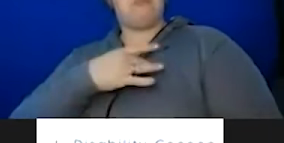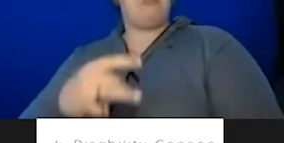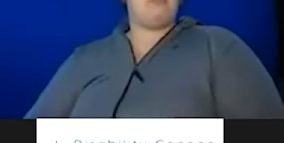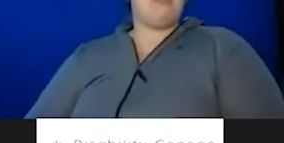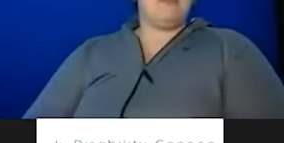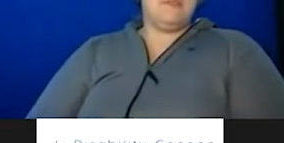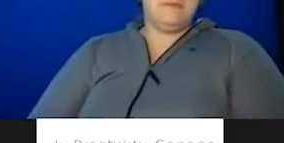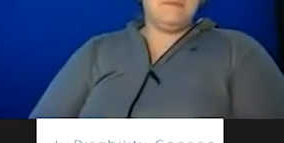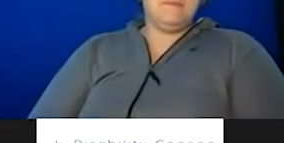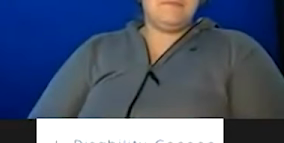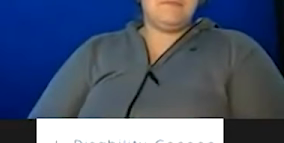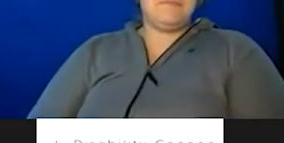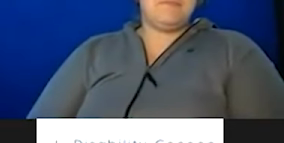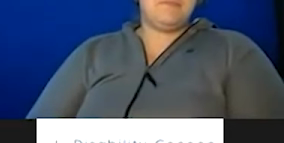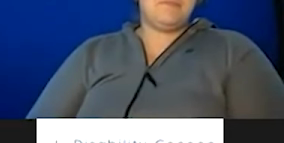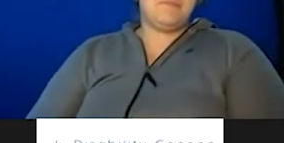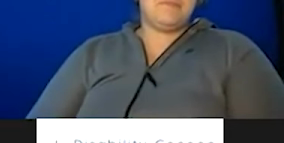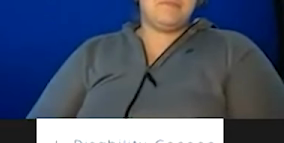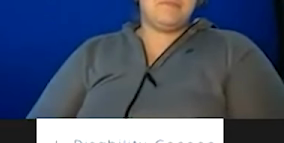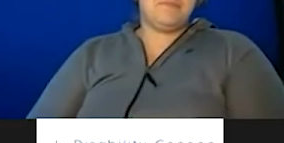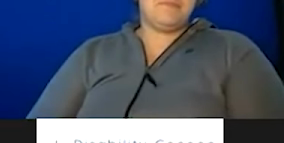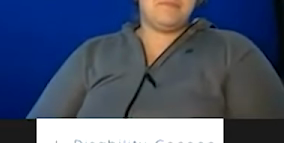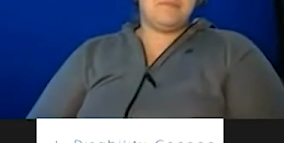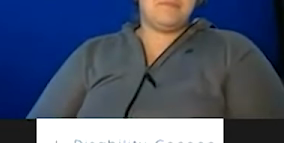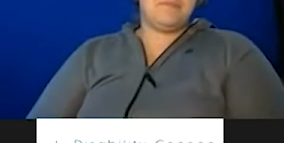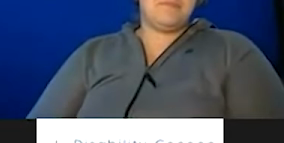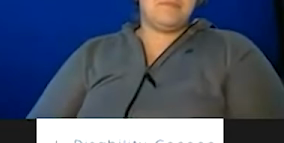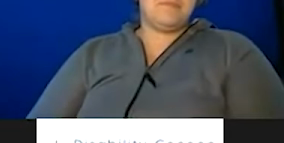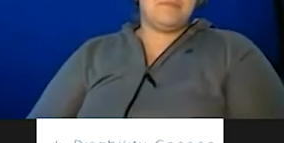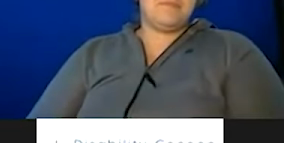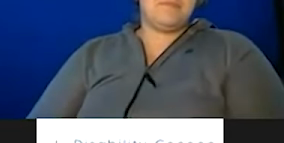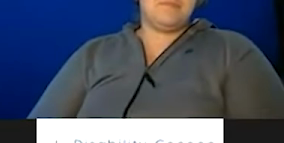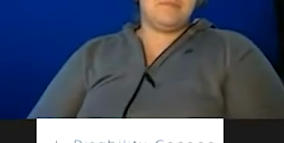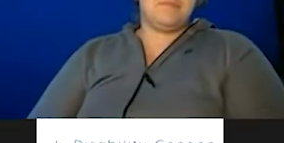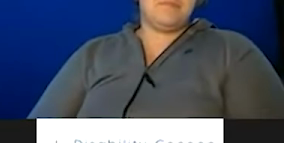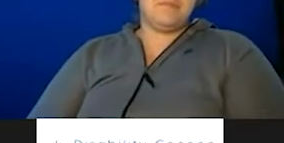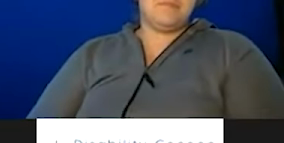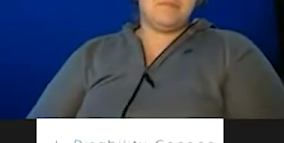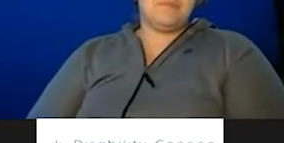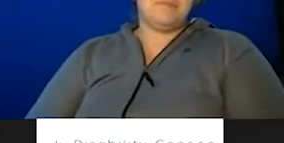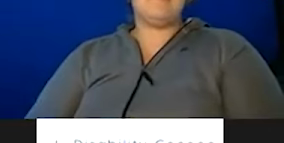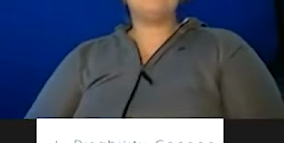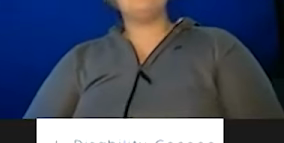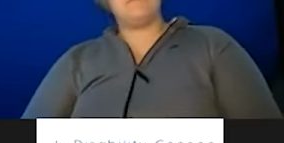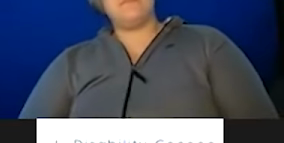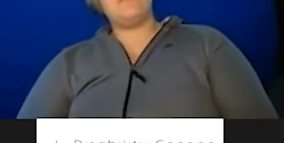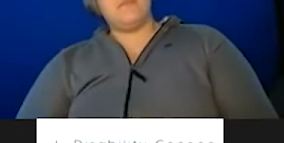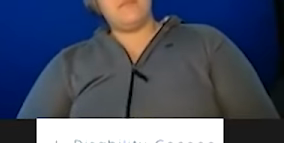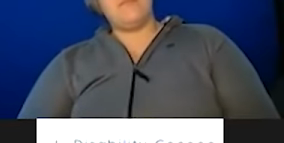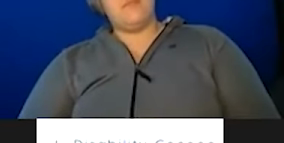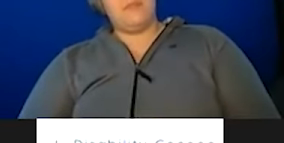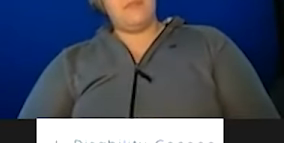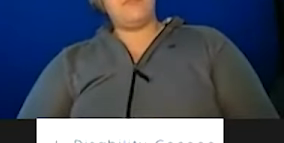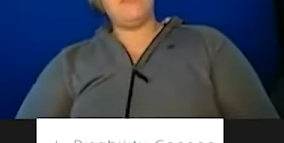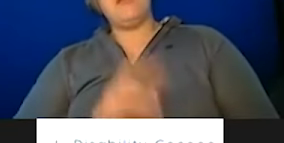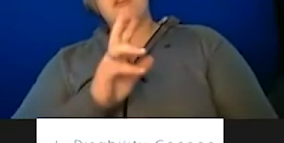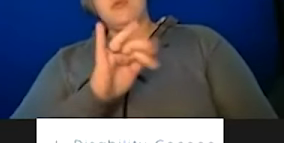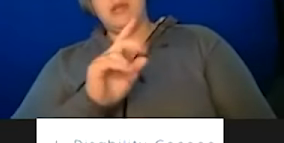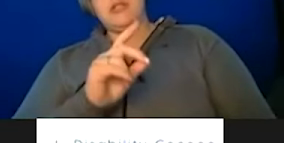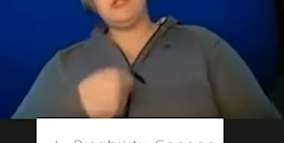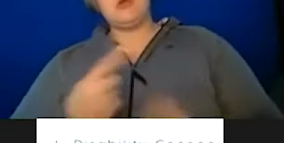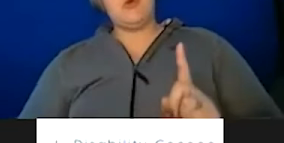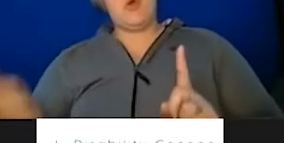Okay, so going back to the Alexa, there is a feature in there that